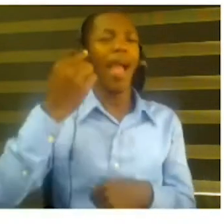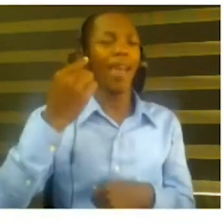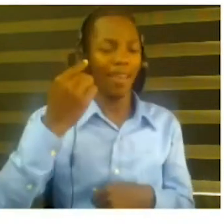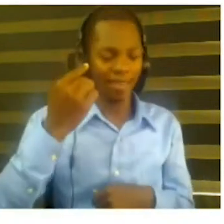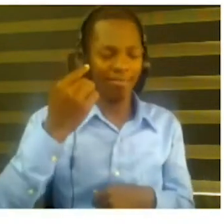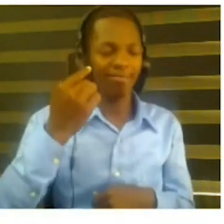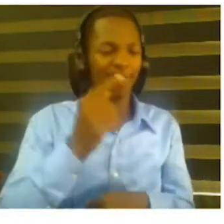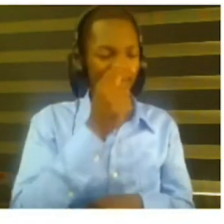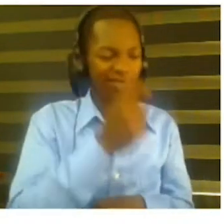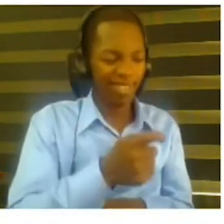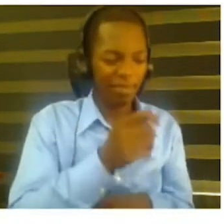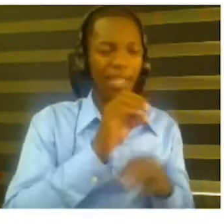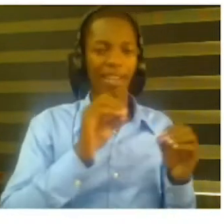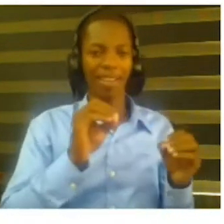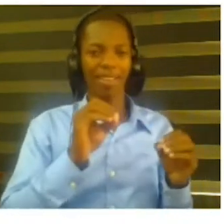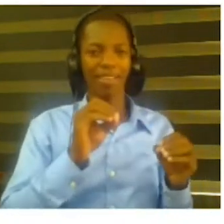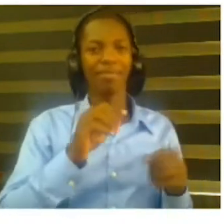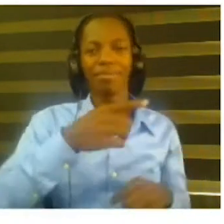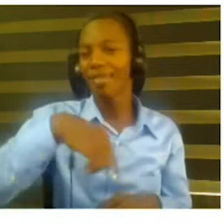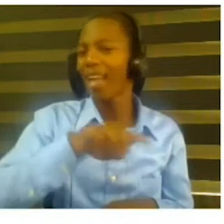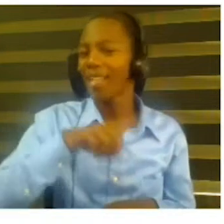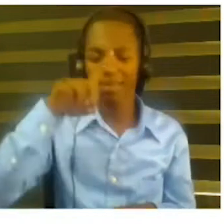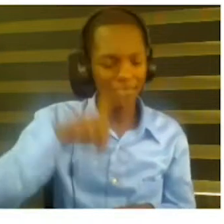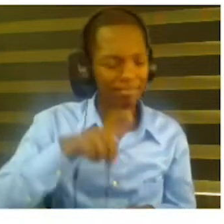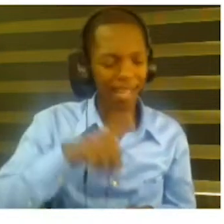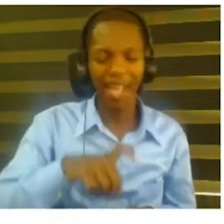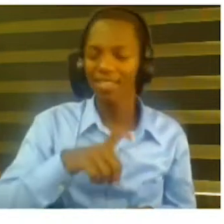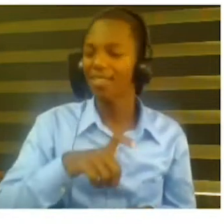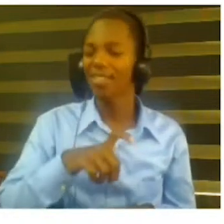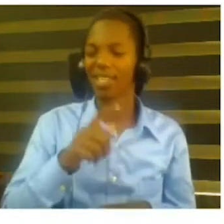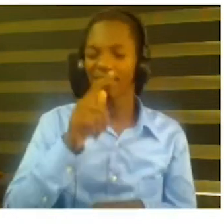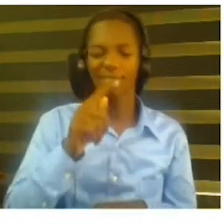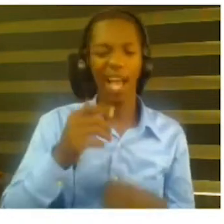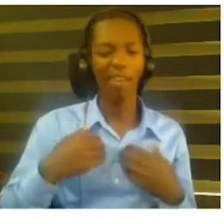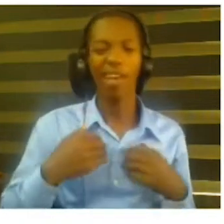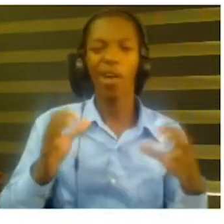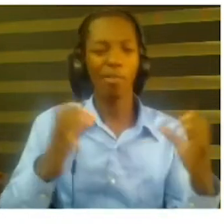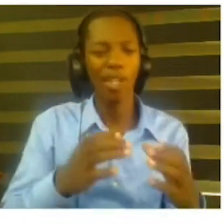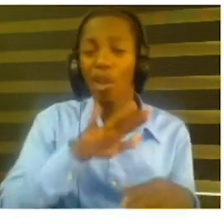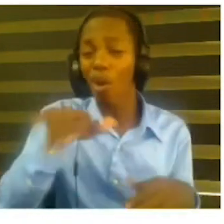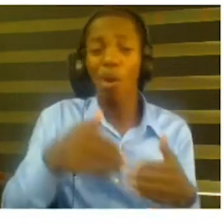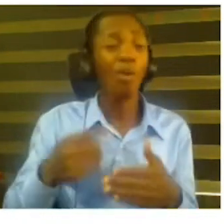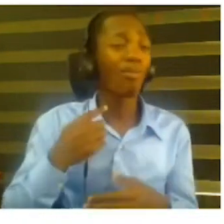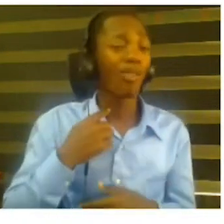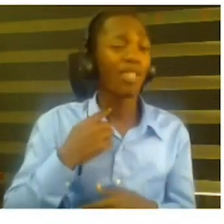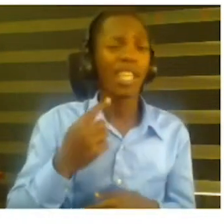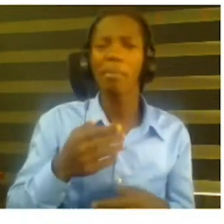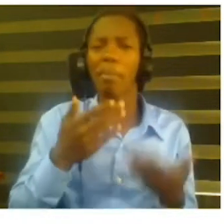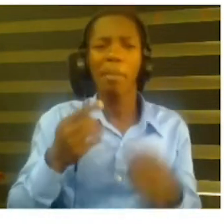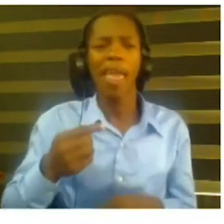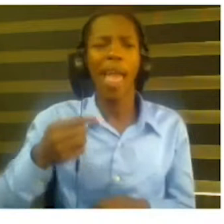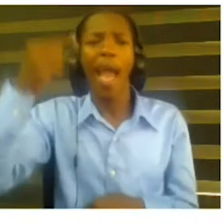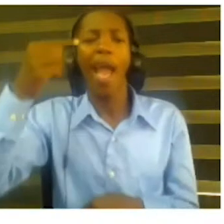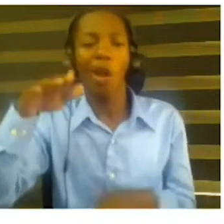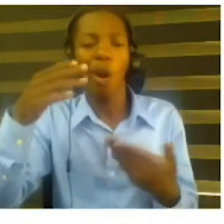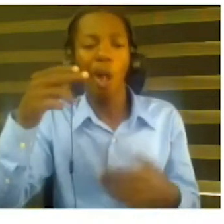build communities where all voices are valued, regardless of whether it's a high register voice, a